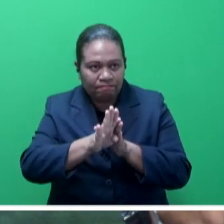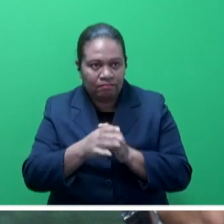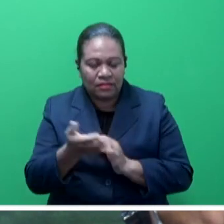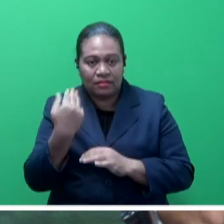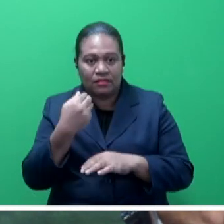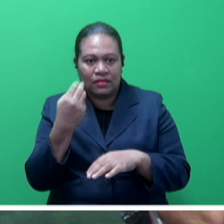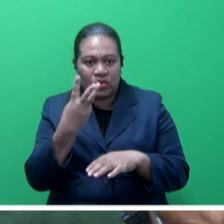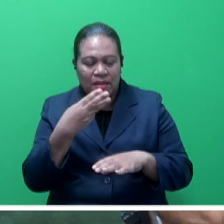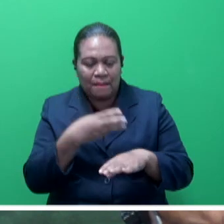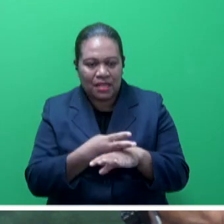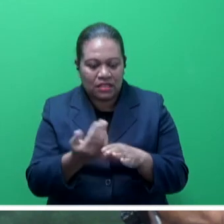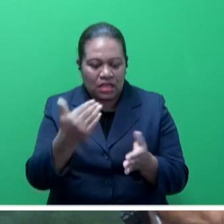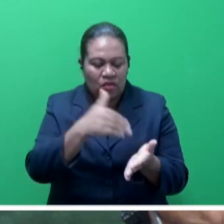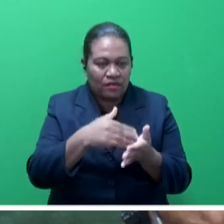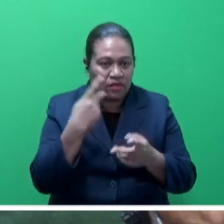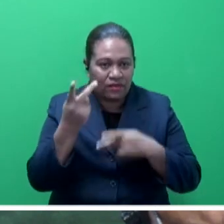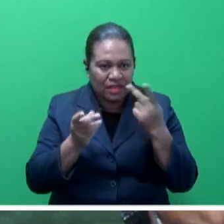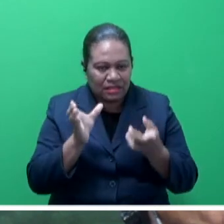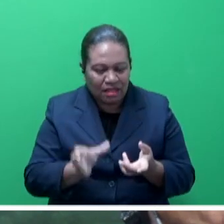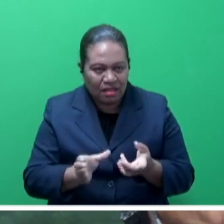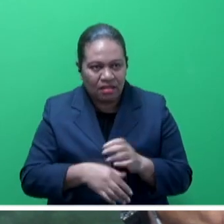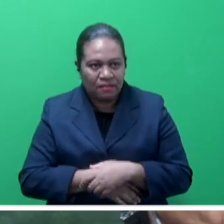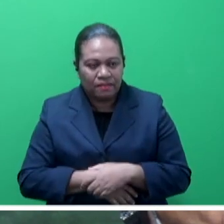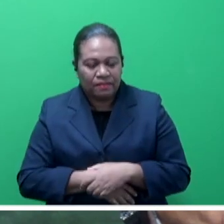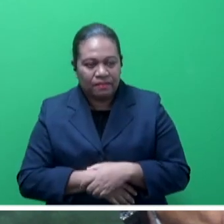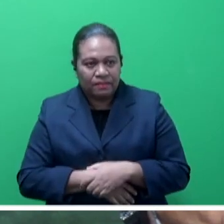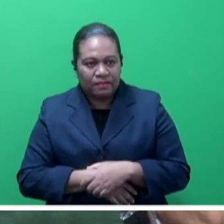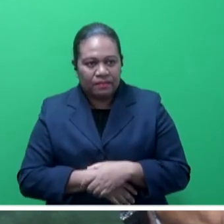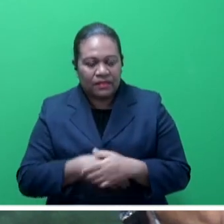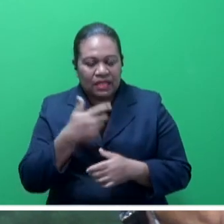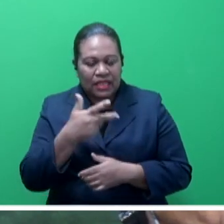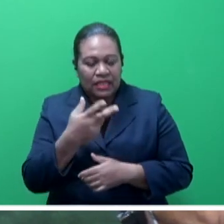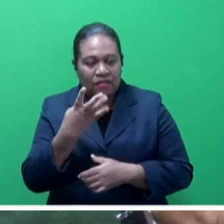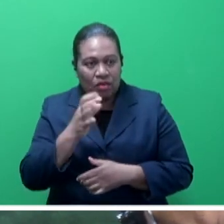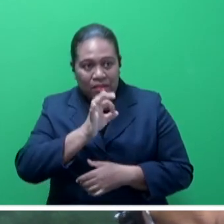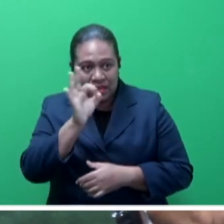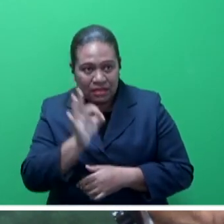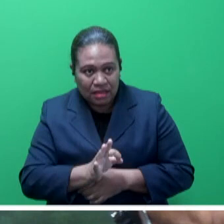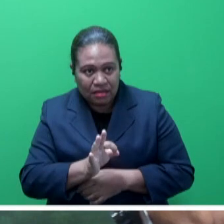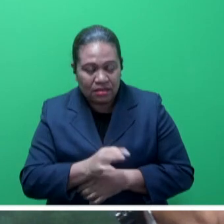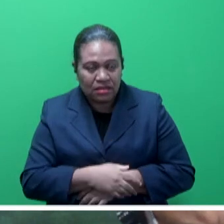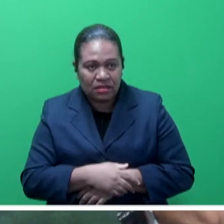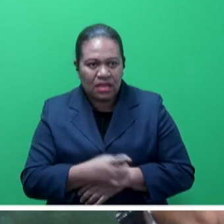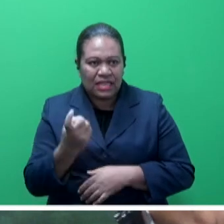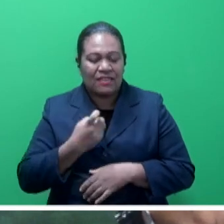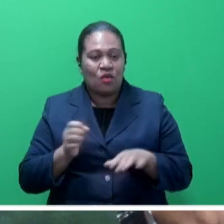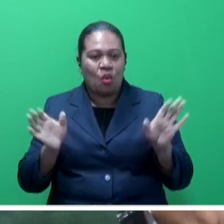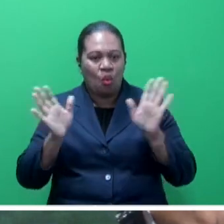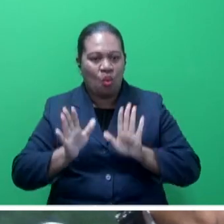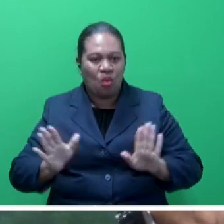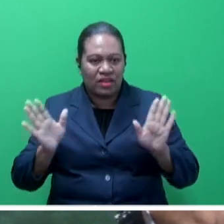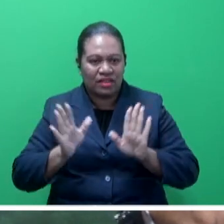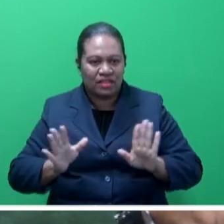visitor arrivals. Of this, sir, again, as I highlighted, 84% came for holidays, which is